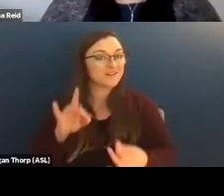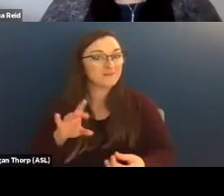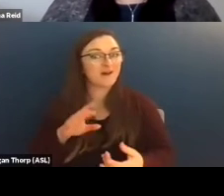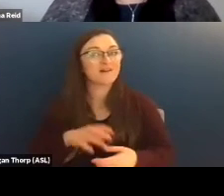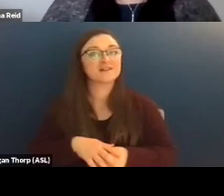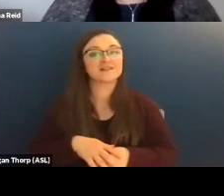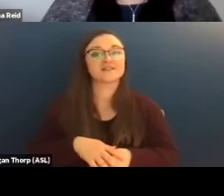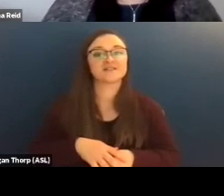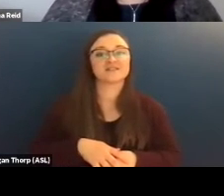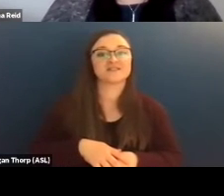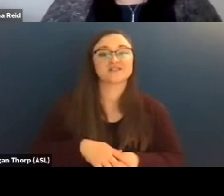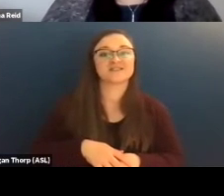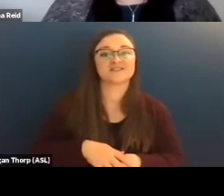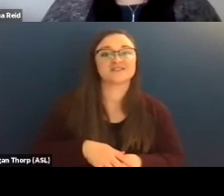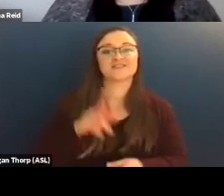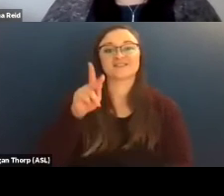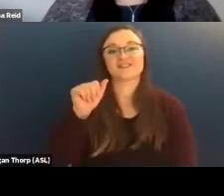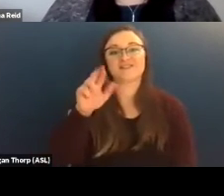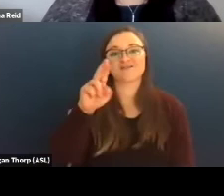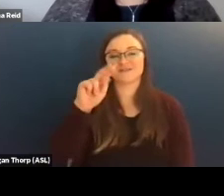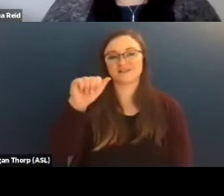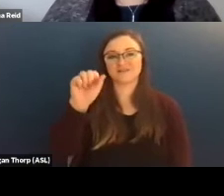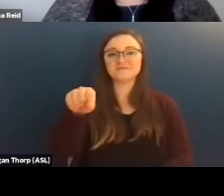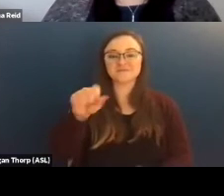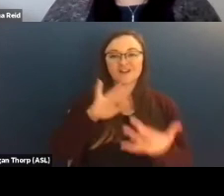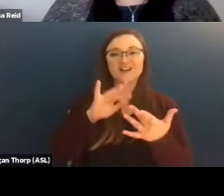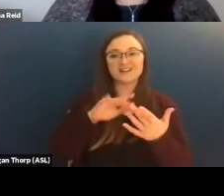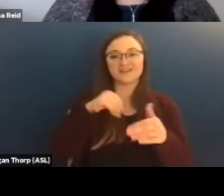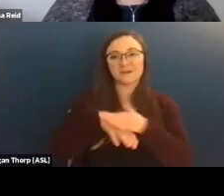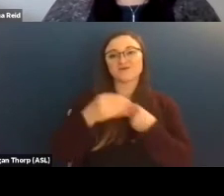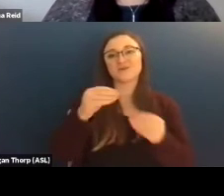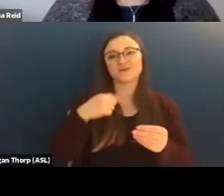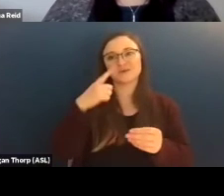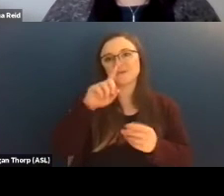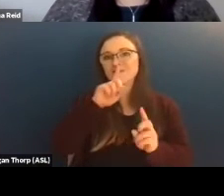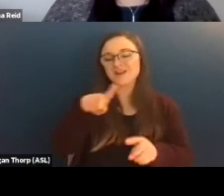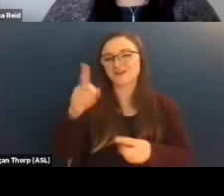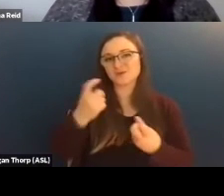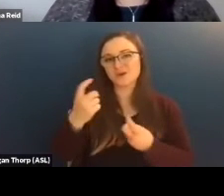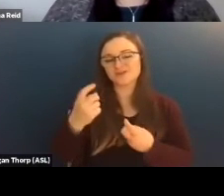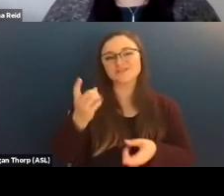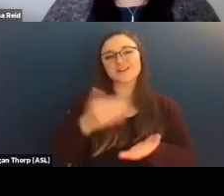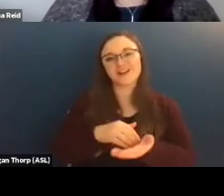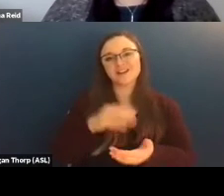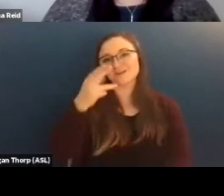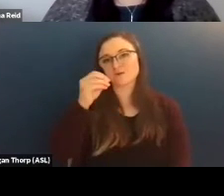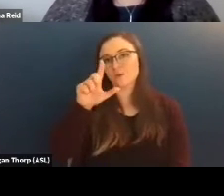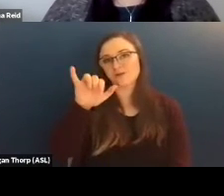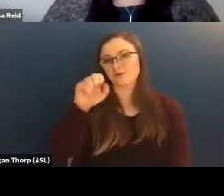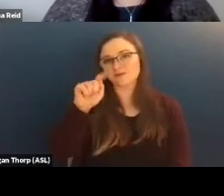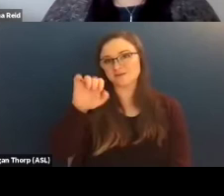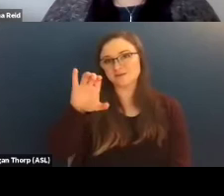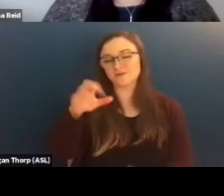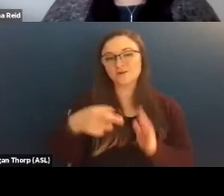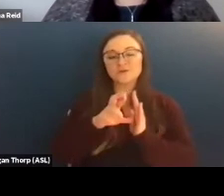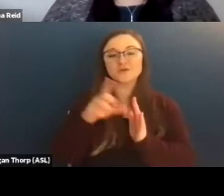Yes, you can reach out to the admissions office. We're happy to answer questions. It is a holistic review. So if you're asking like why student